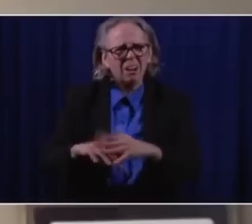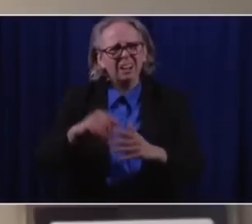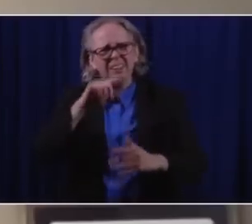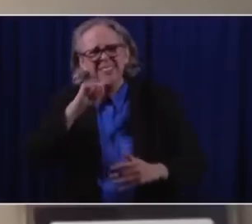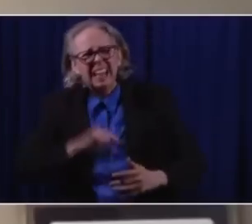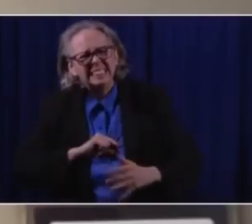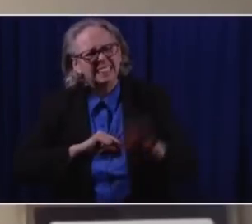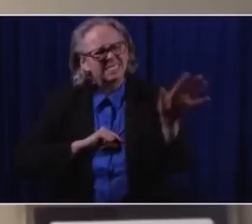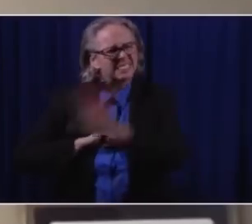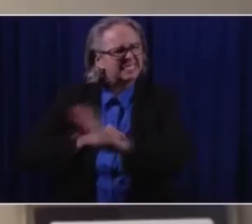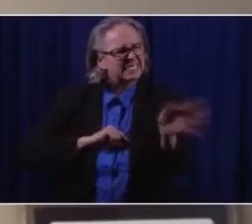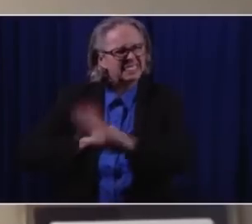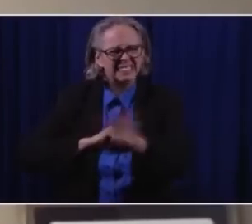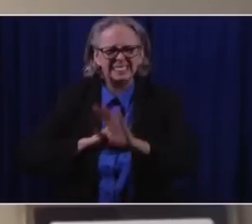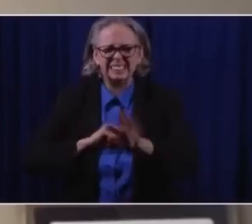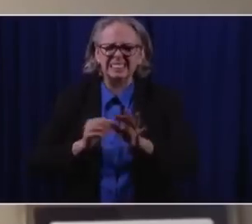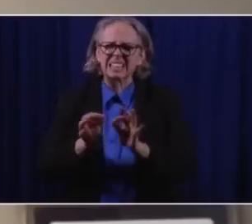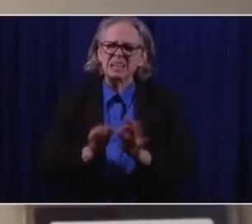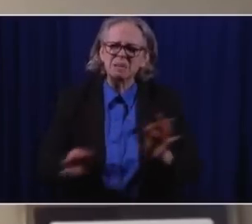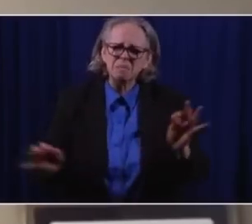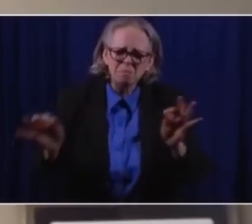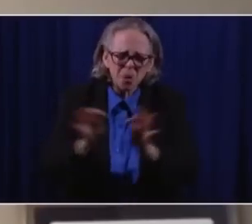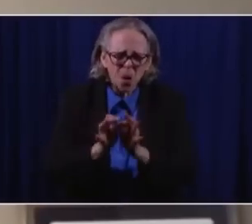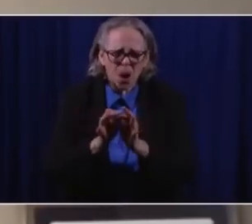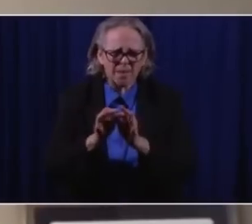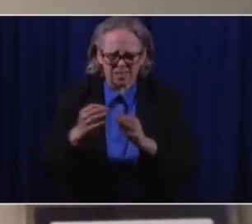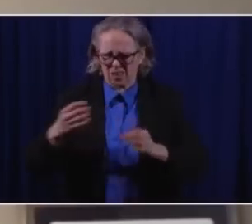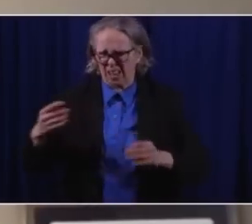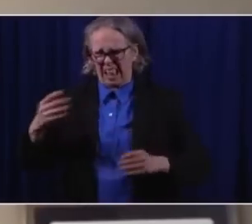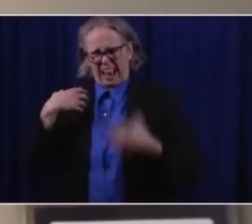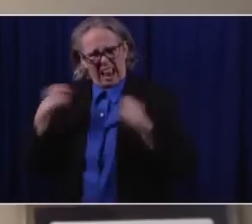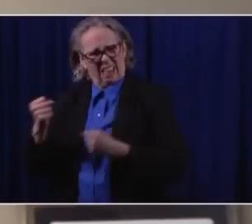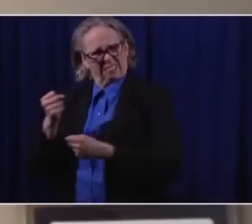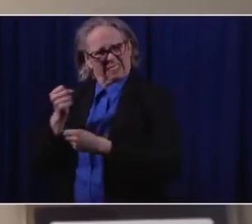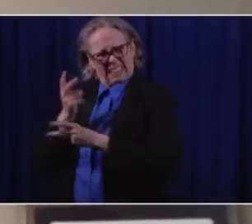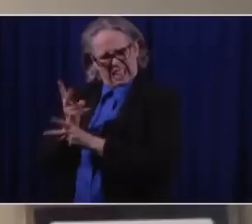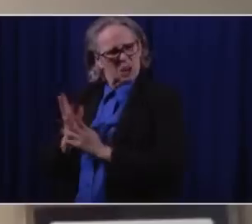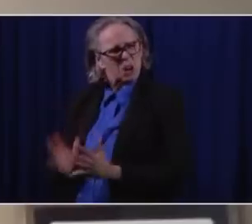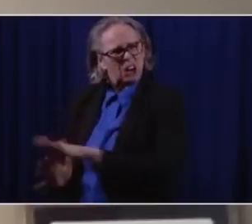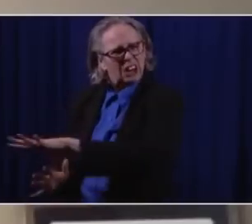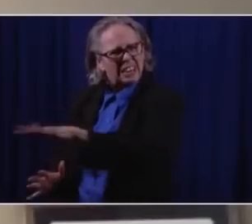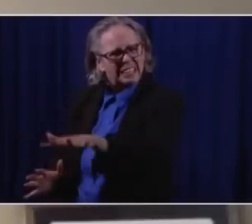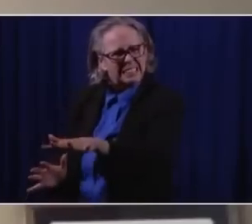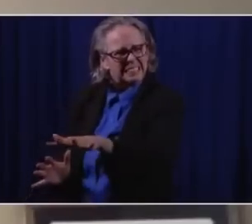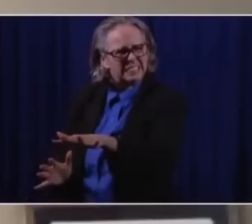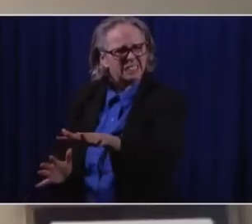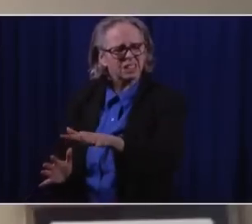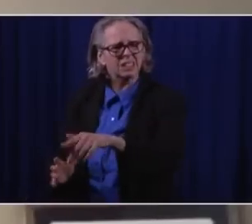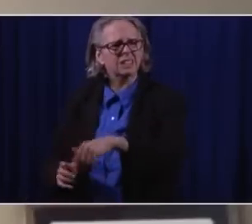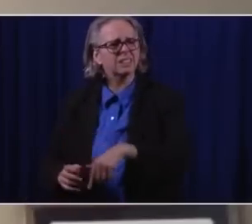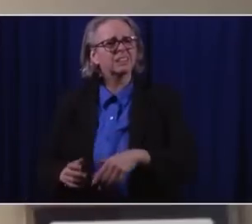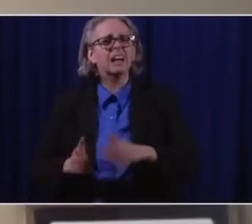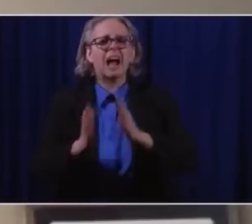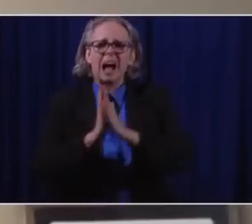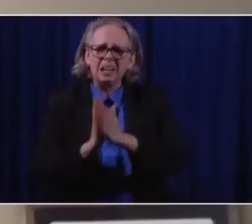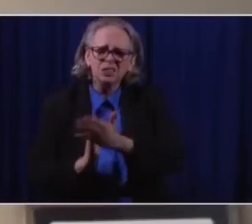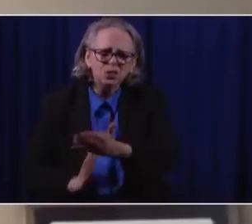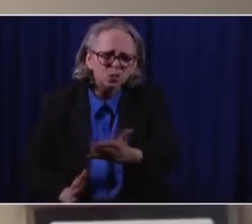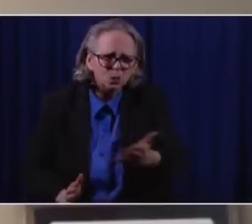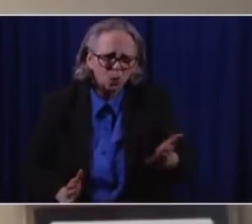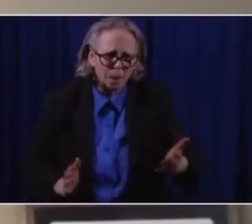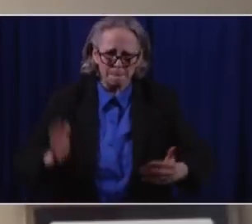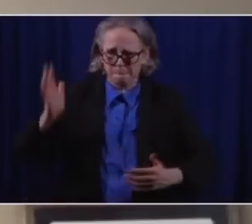super important to all of us right now. And the other thing I would ask from our communities, back in the spring, healthcare workers